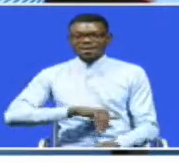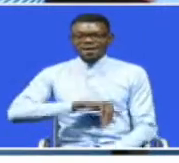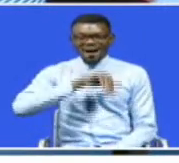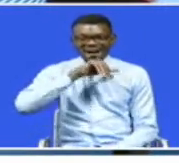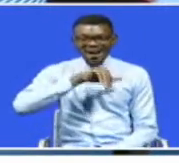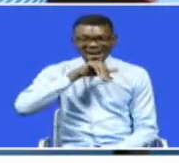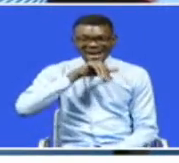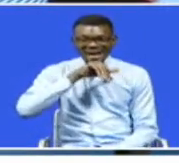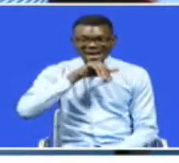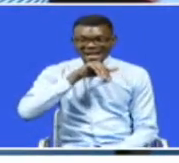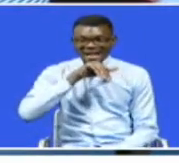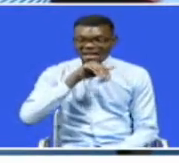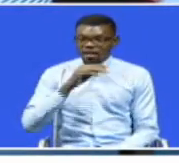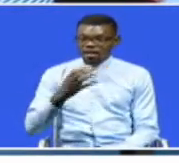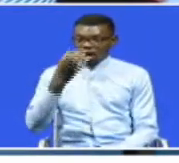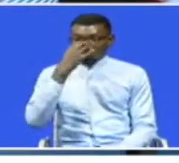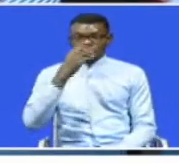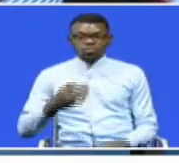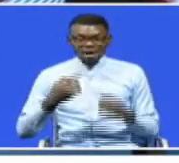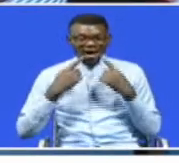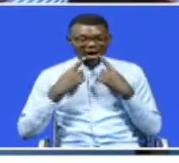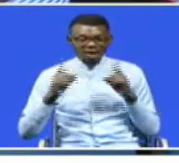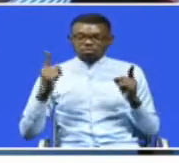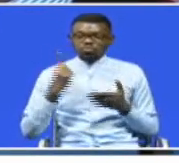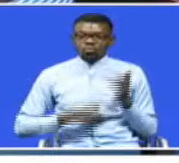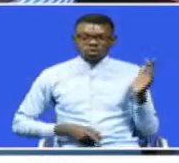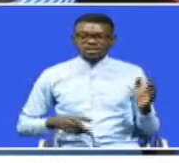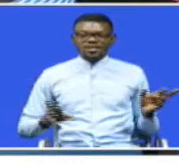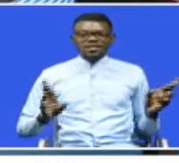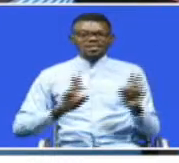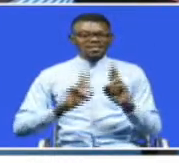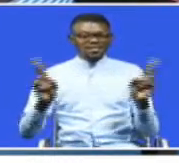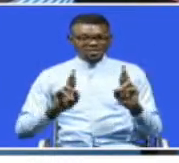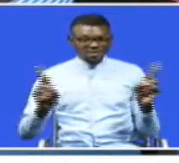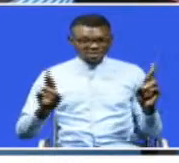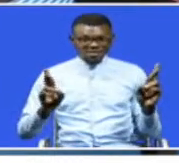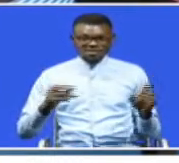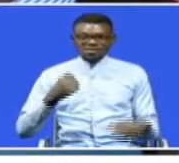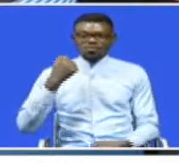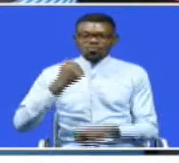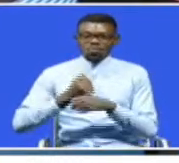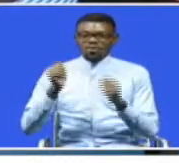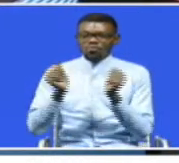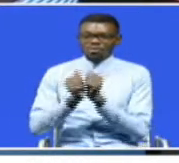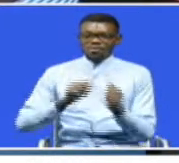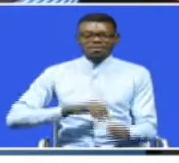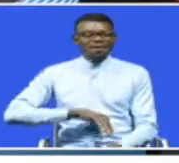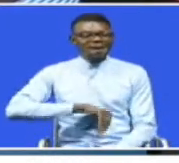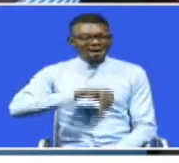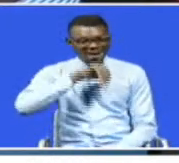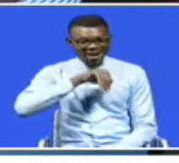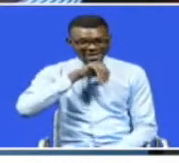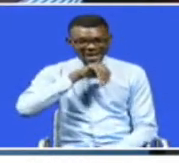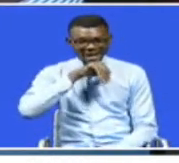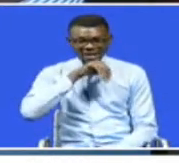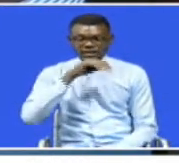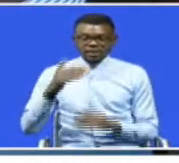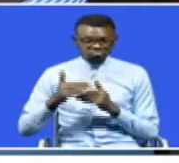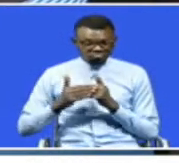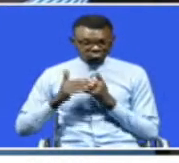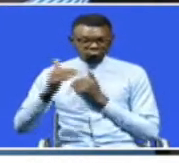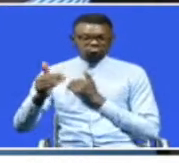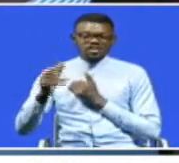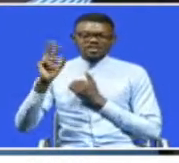Raila Odinga, Ruto has revealed that he is ready to work with the ODM party leader ahead of the 22